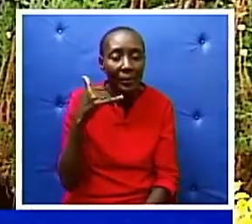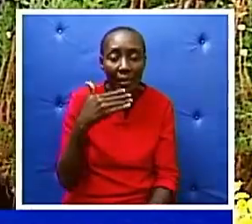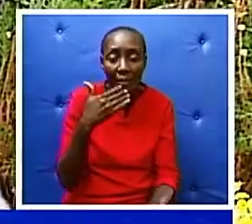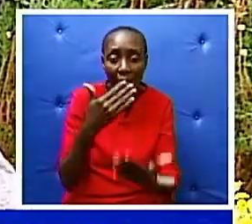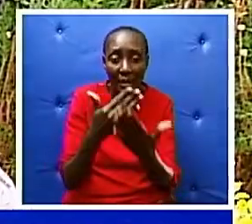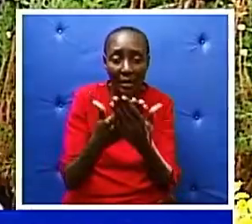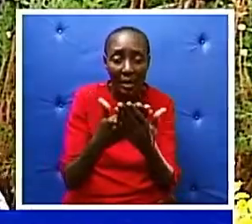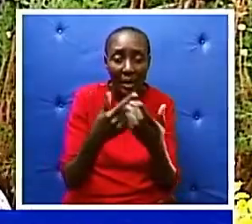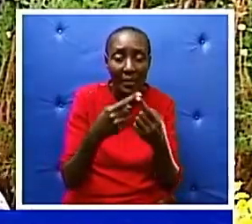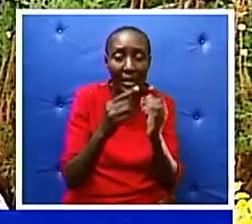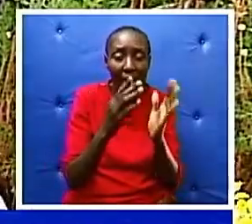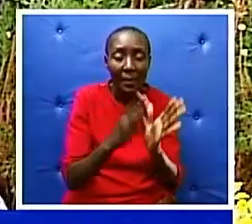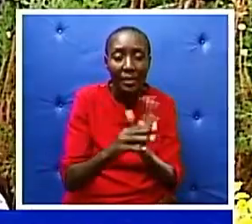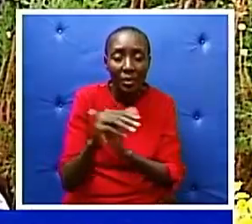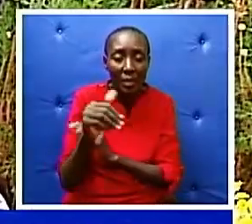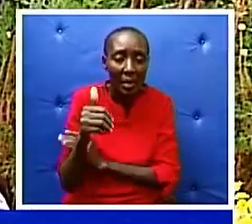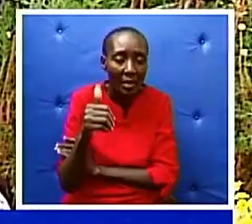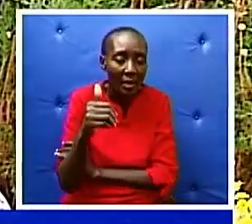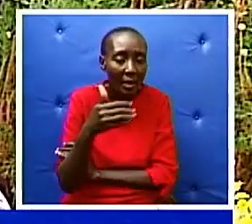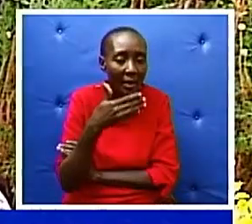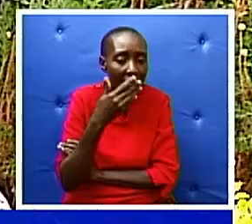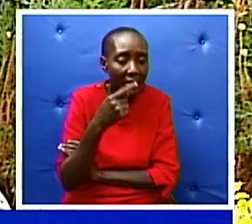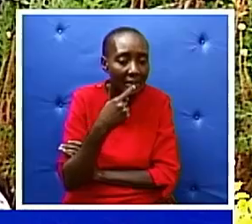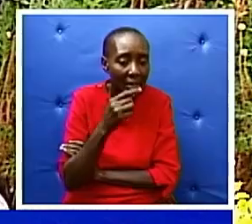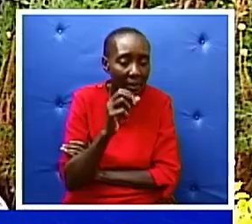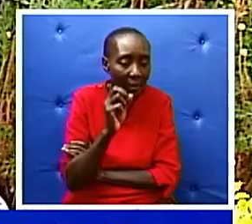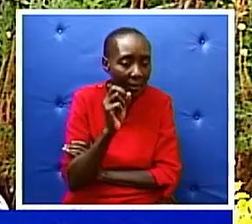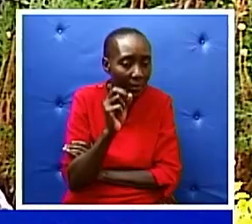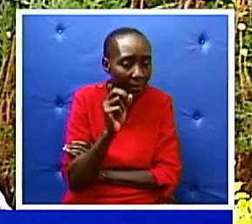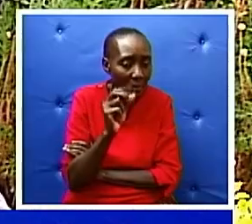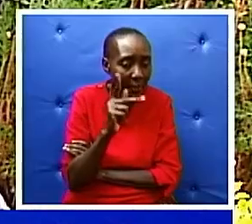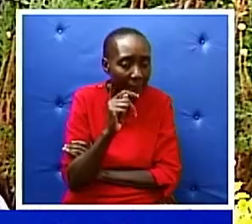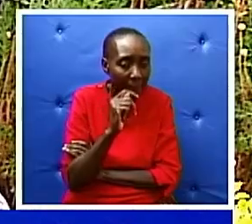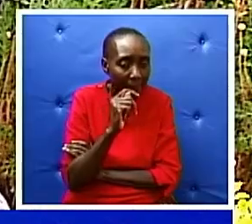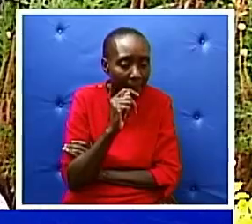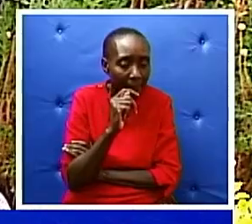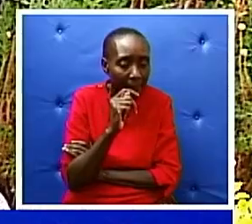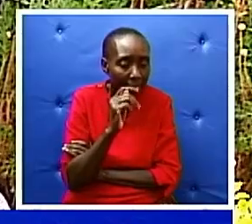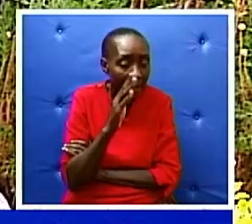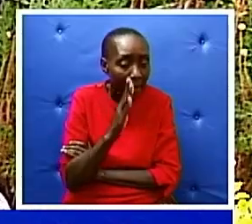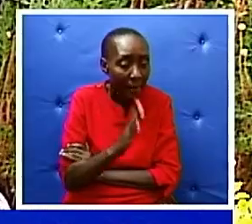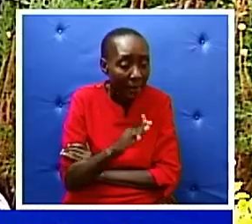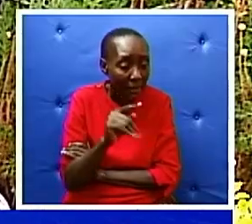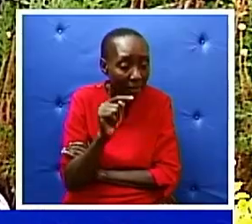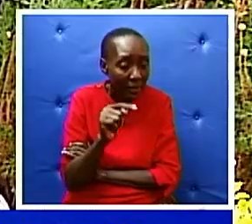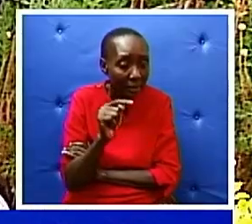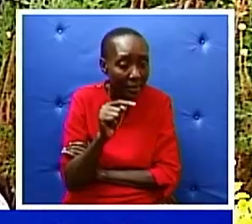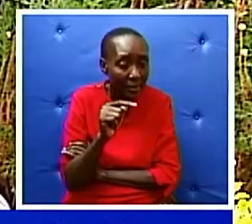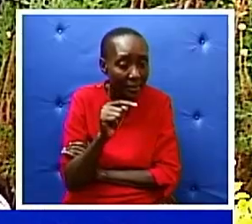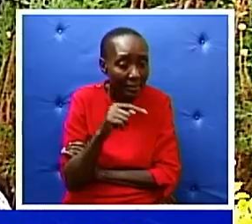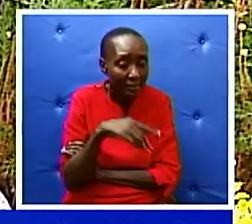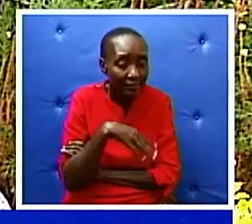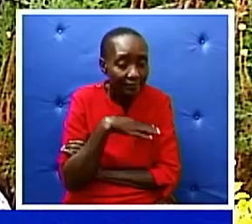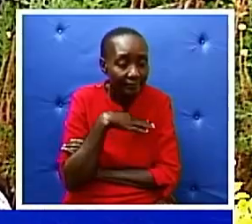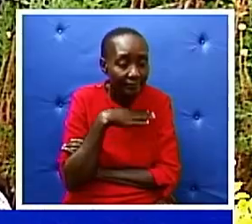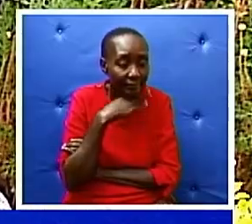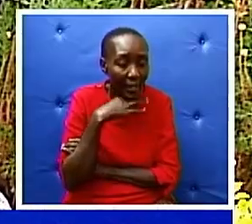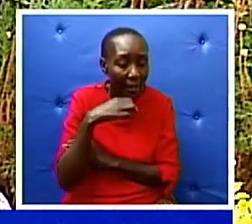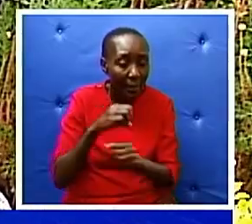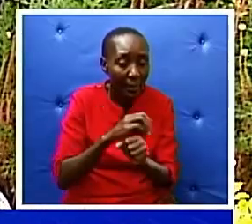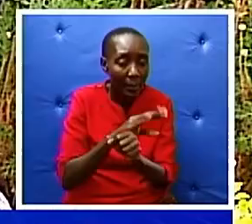from his house picks up and tells me, okay, Mr. So-and-so succumbed to COVID last